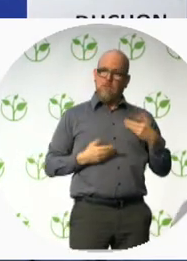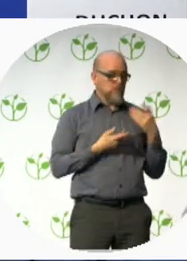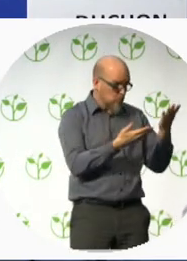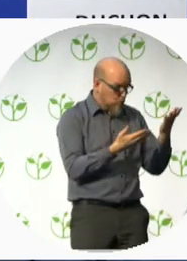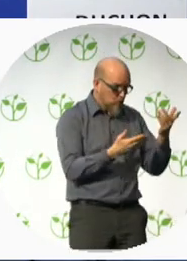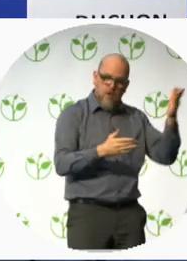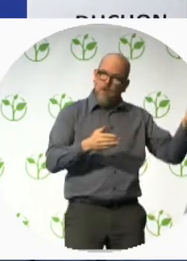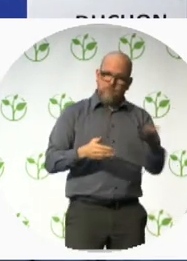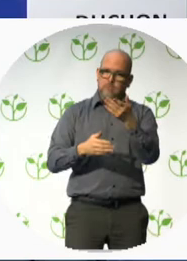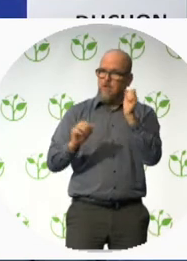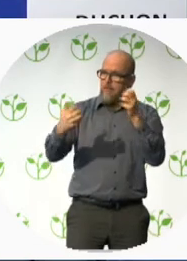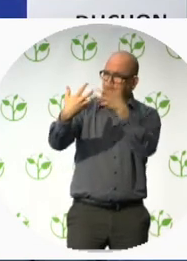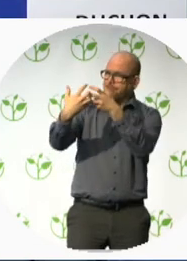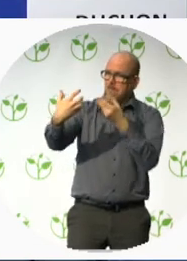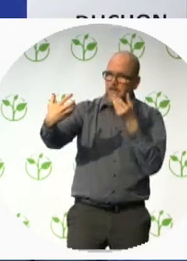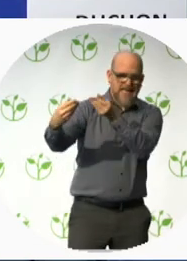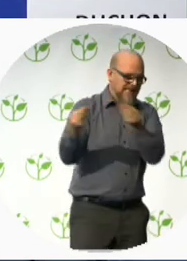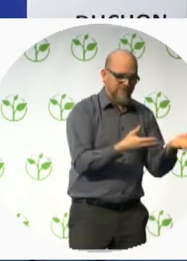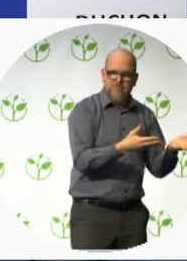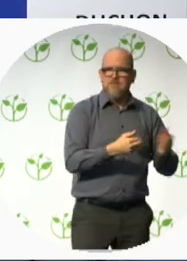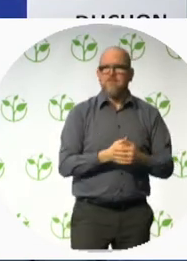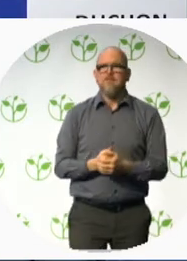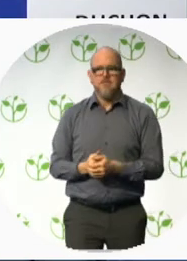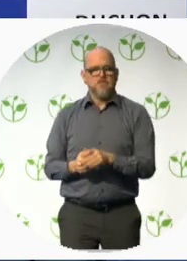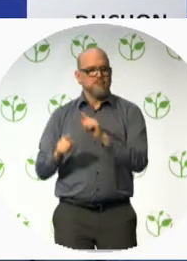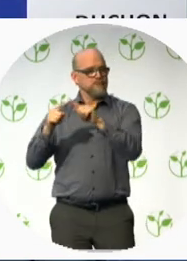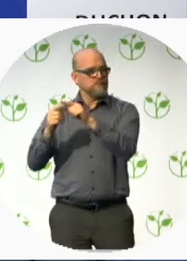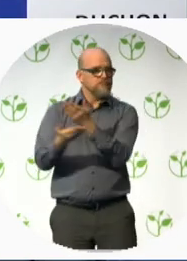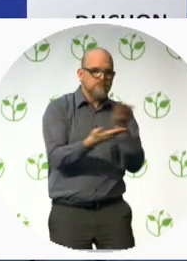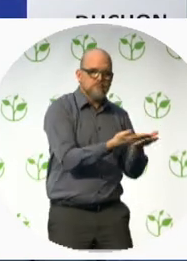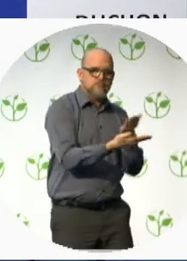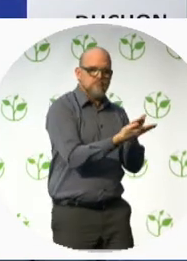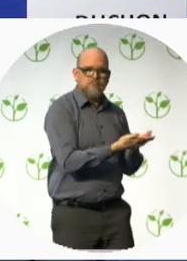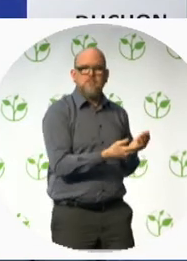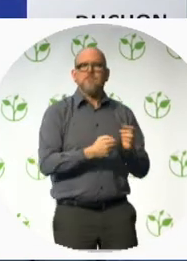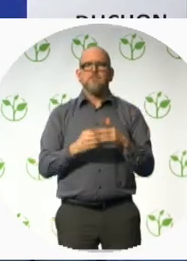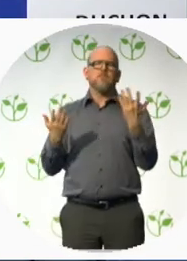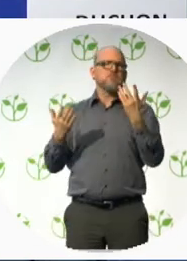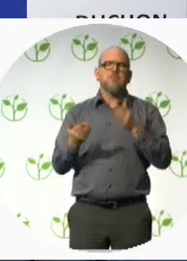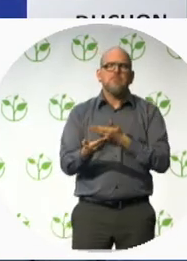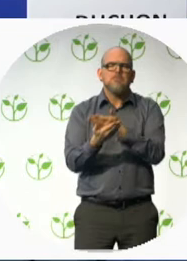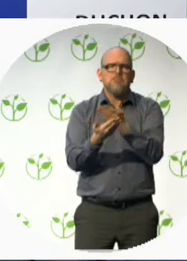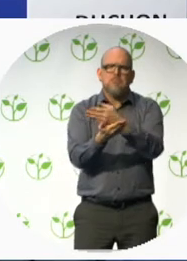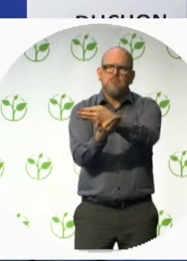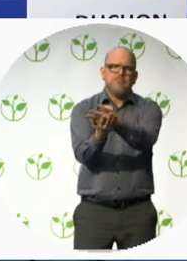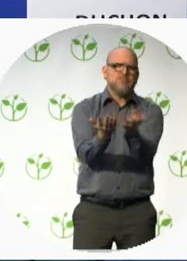your banking, so your smart banking advisor is now where you are, not in a